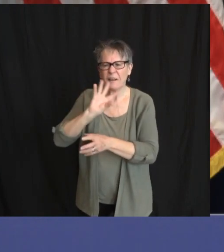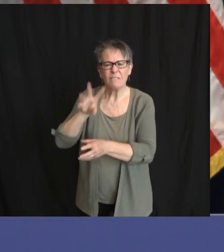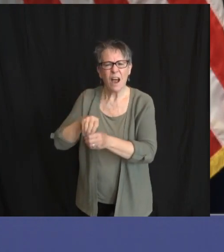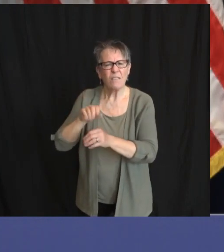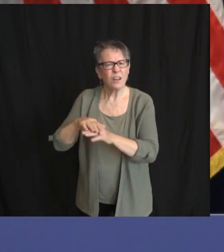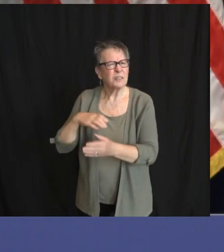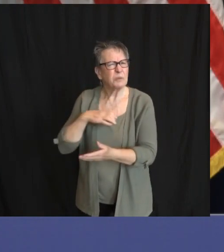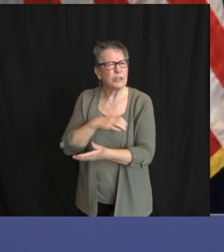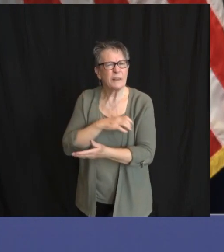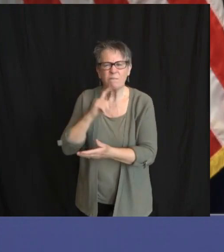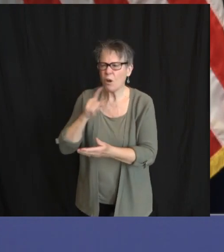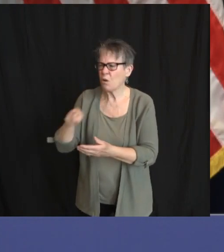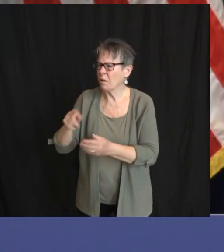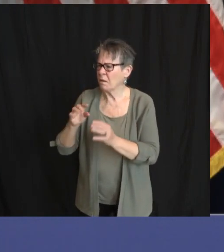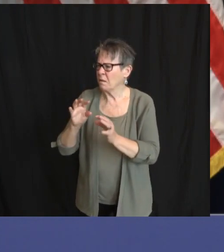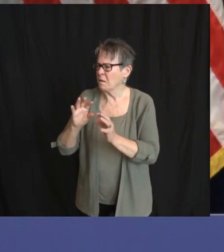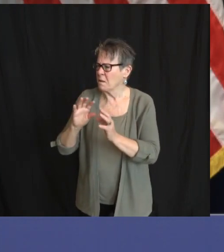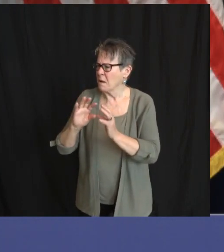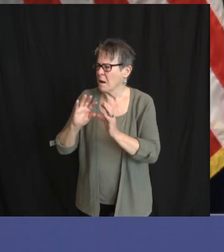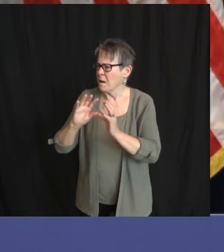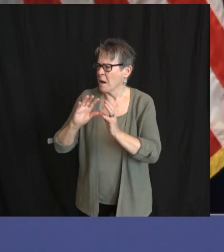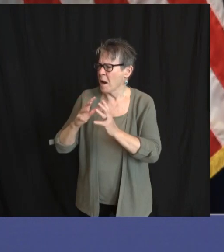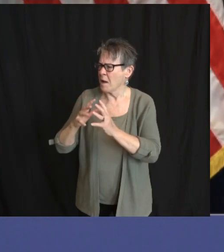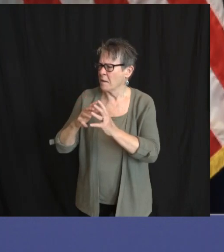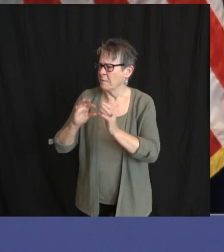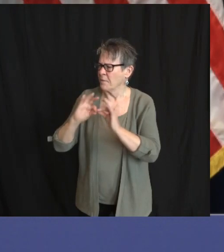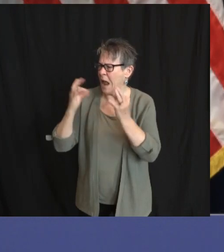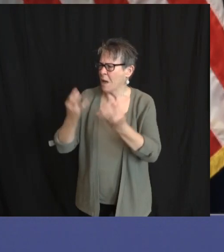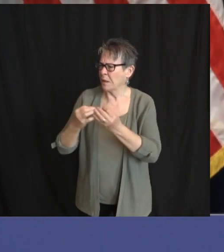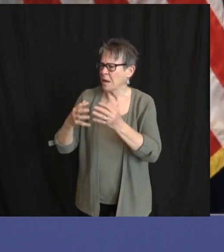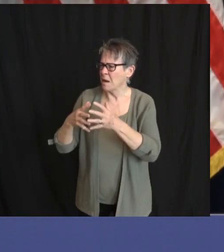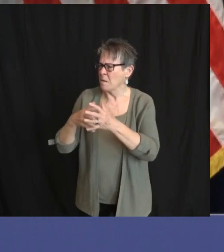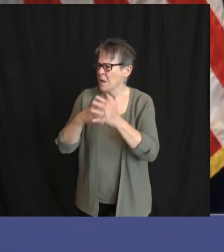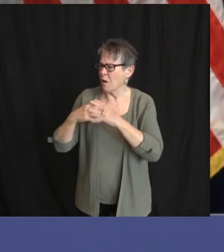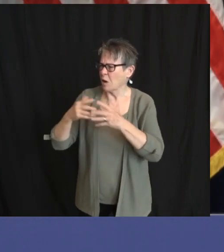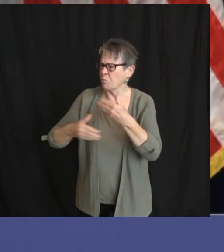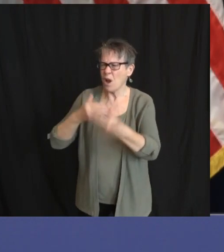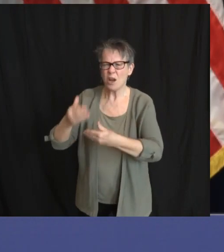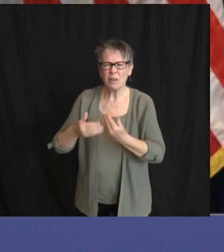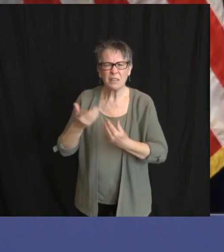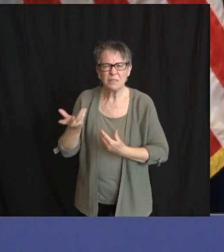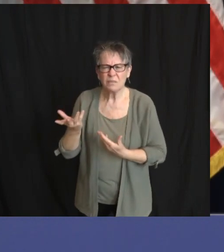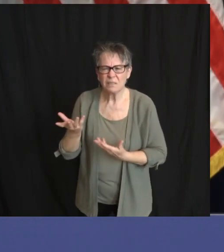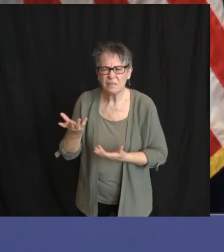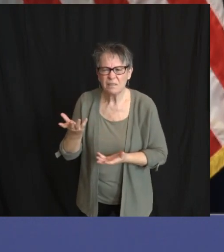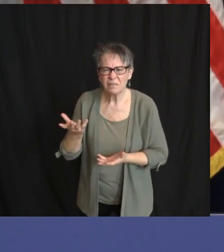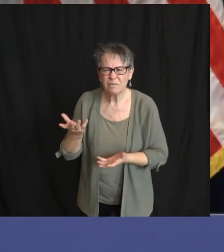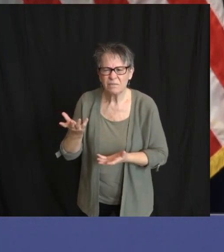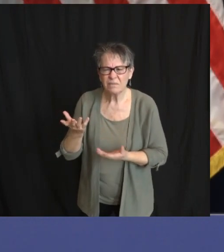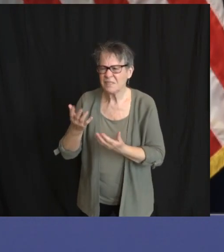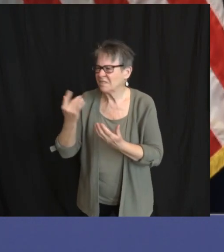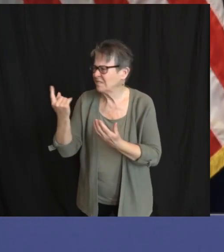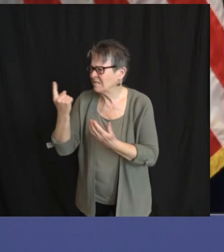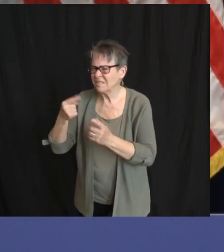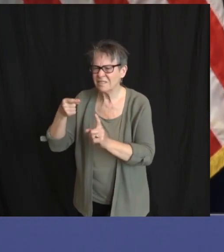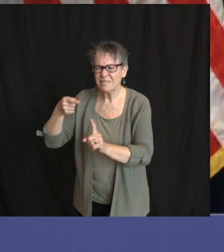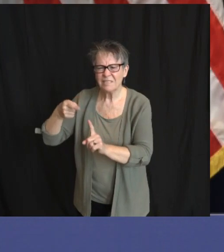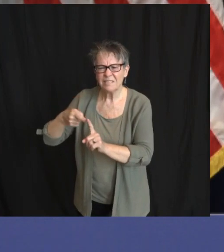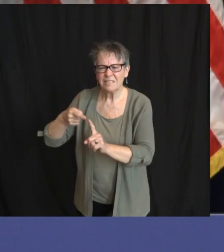representative from the leadership of RWJ, Atlantic Health,